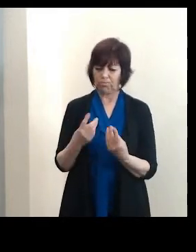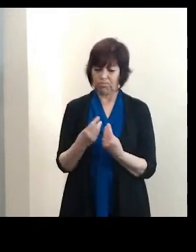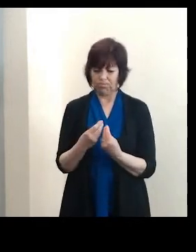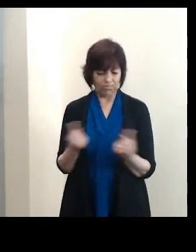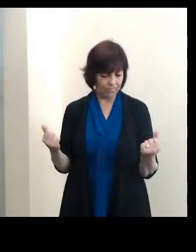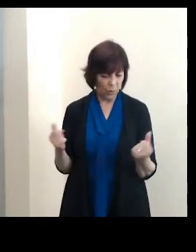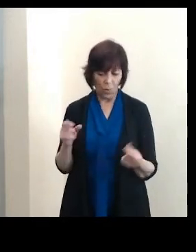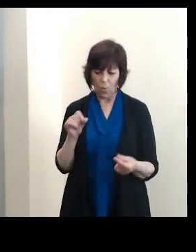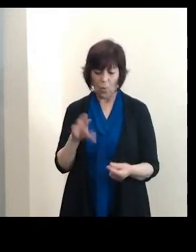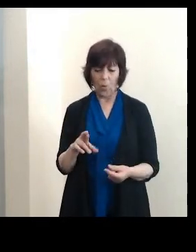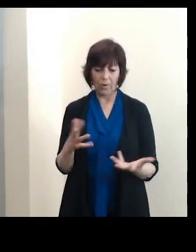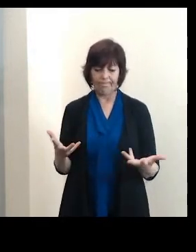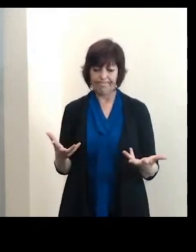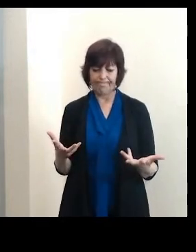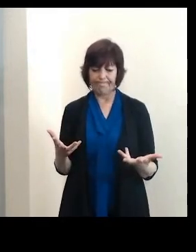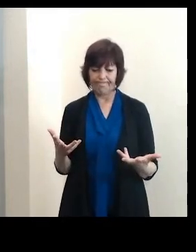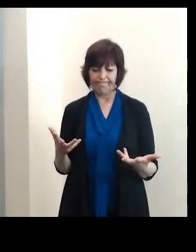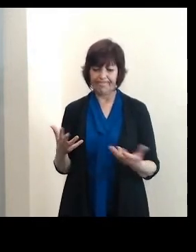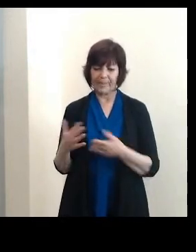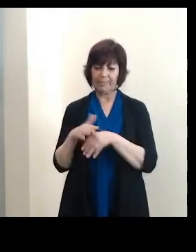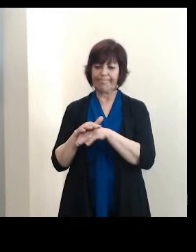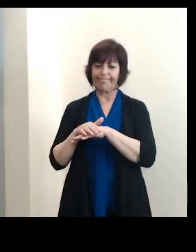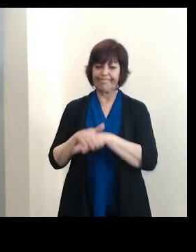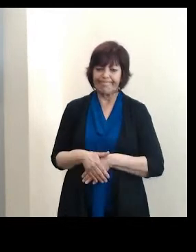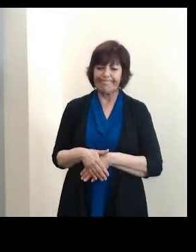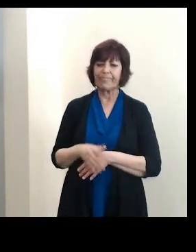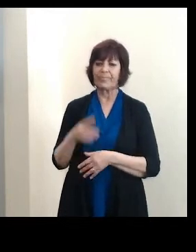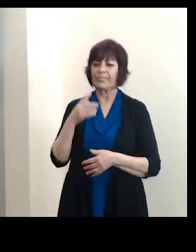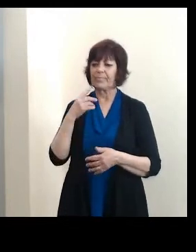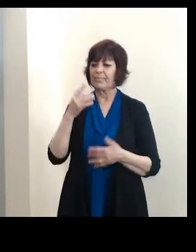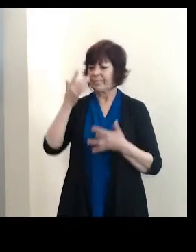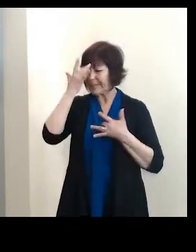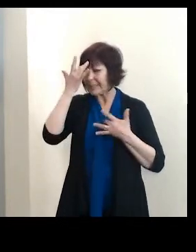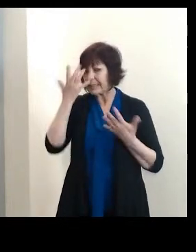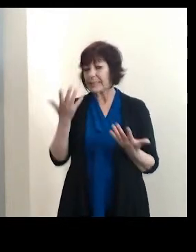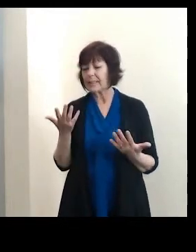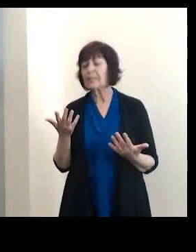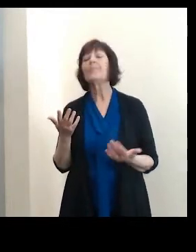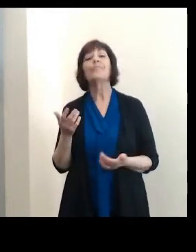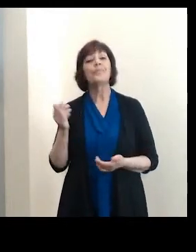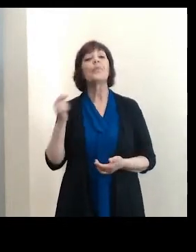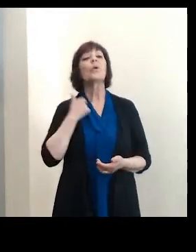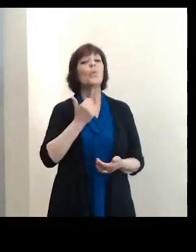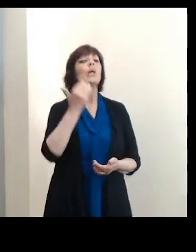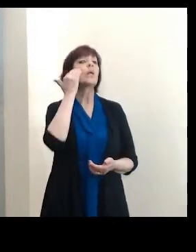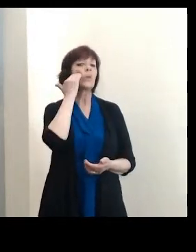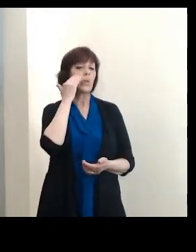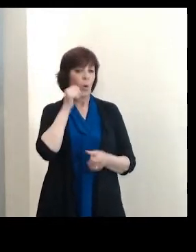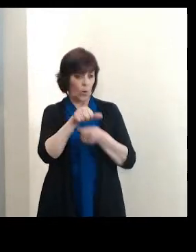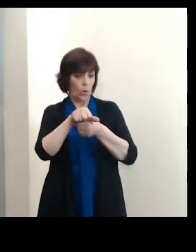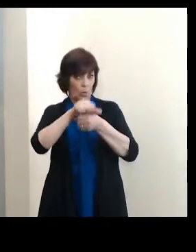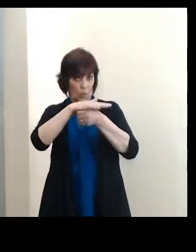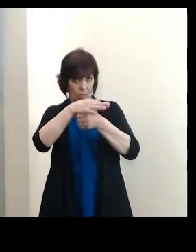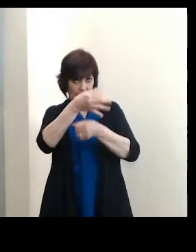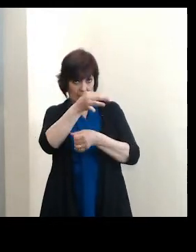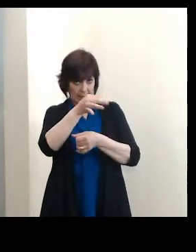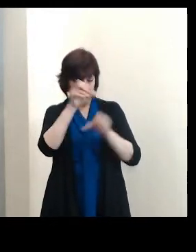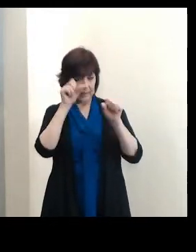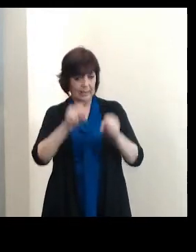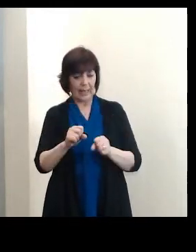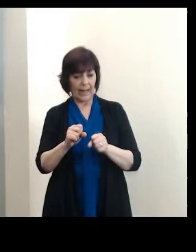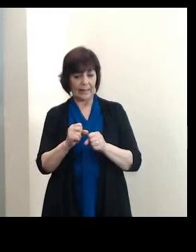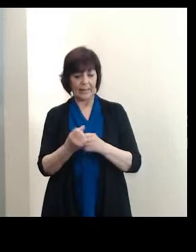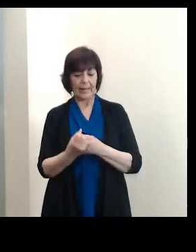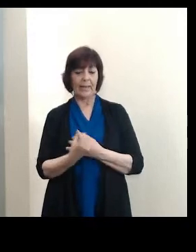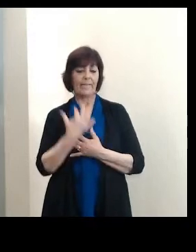or just to suppress them, if anything? Right. So, we know that COVID-19 can infect the